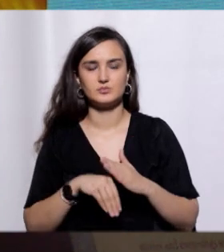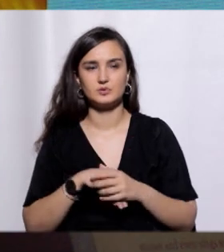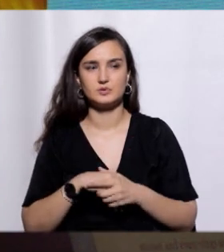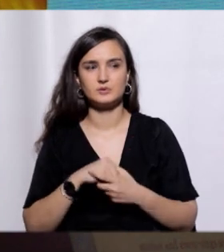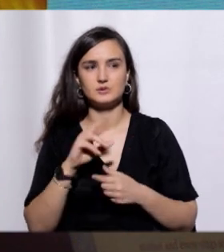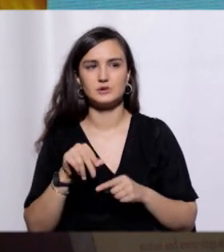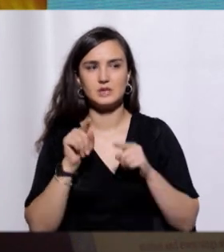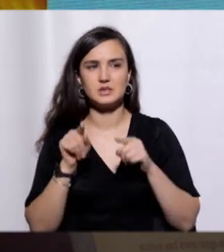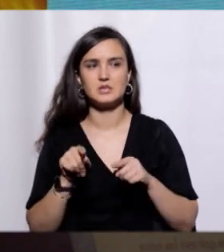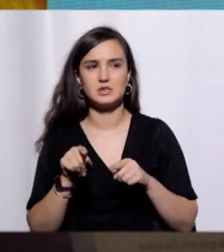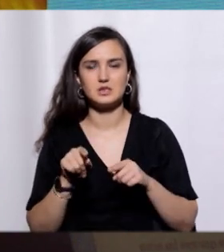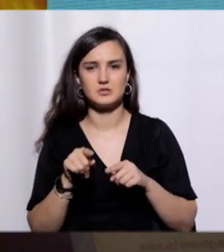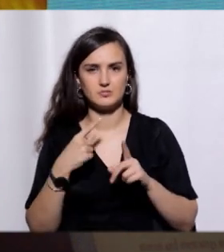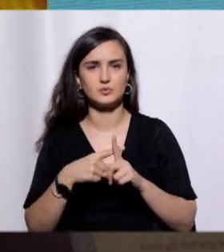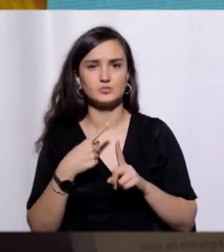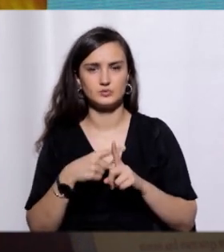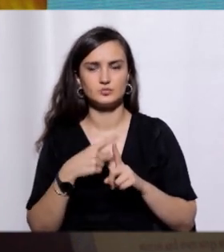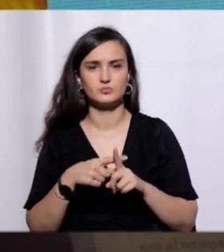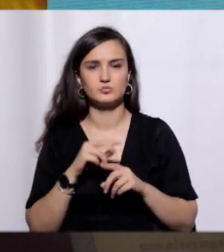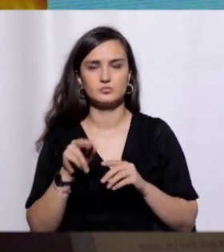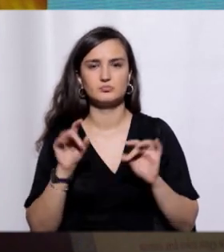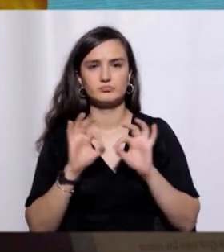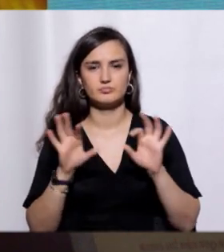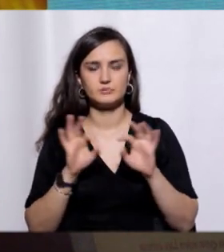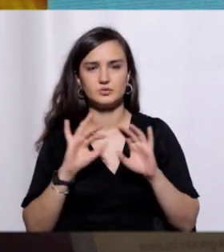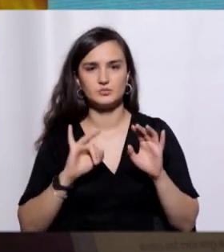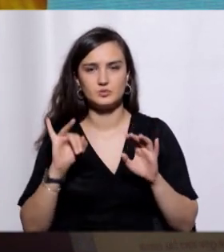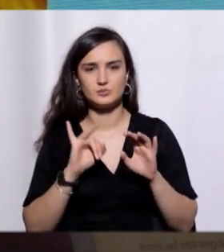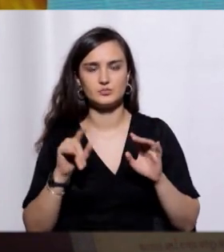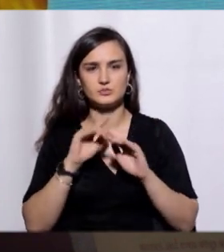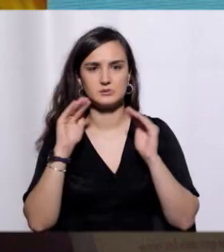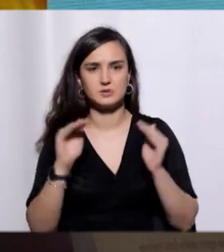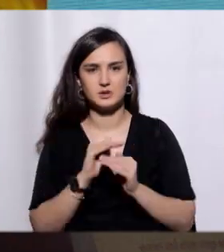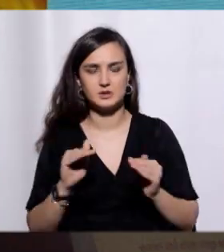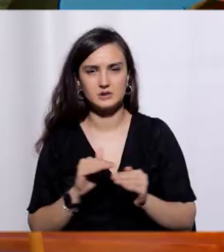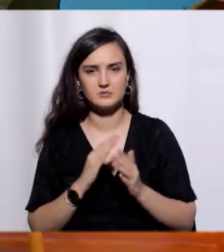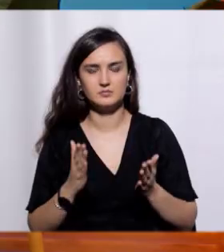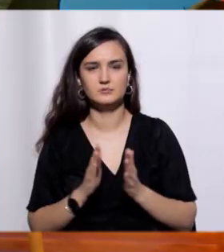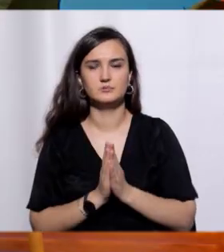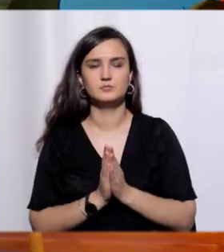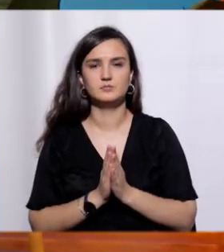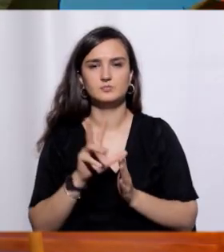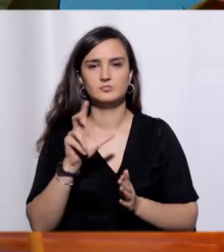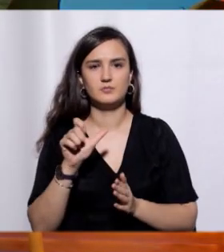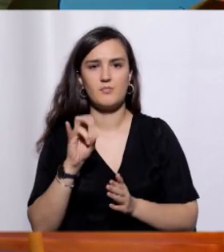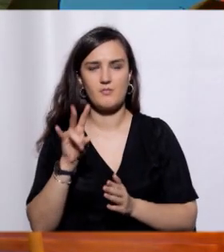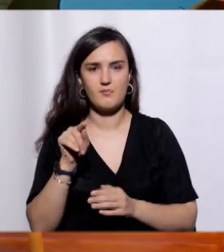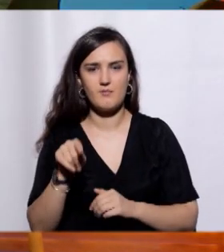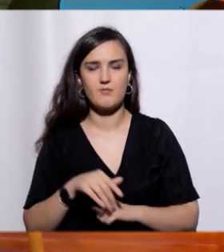and she's a positive influence. She tells stories, she even sings songs to Jane as she